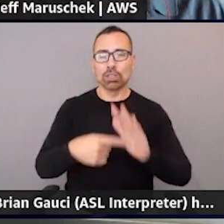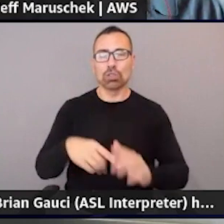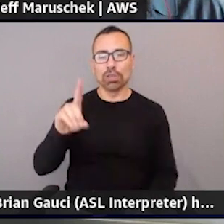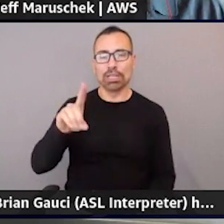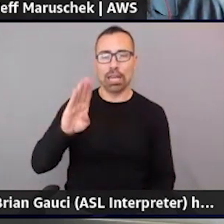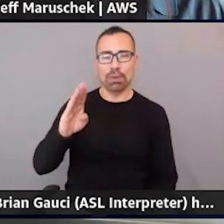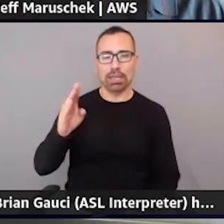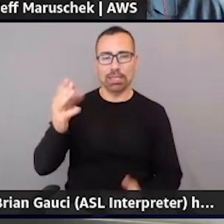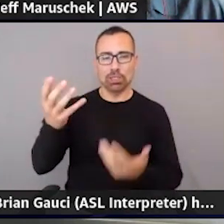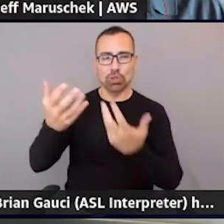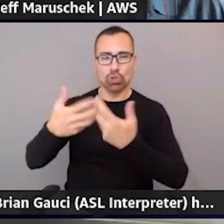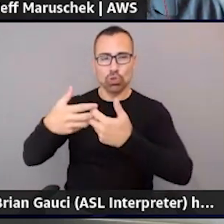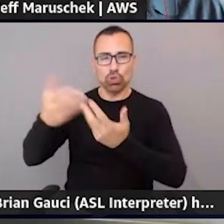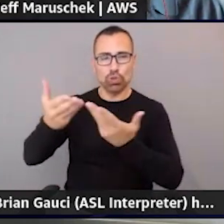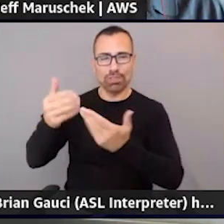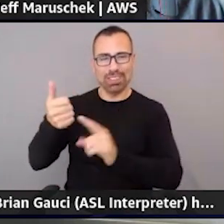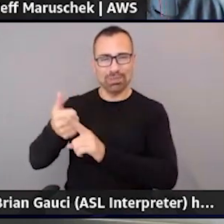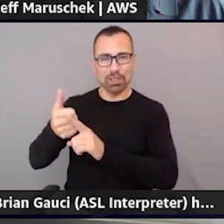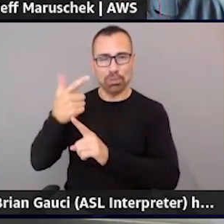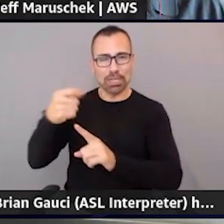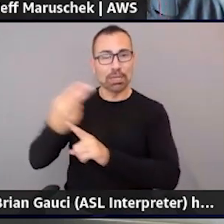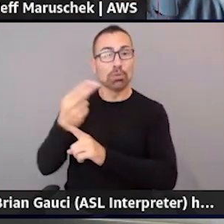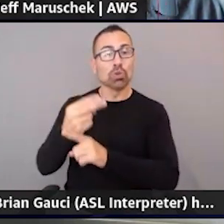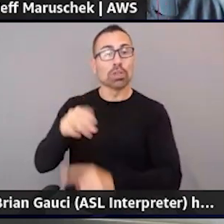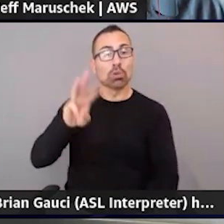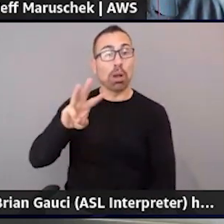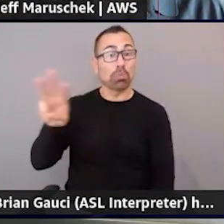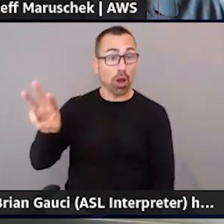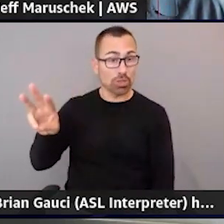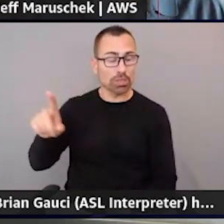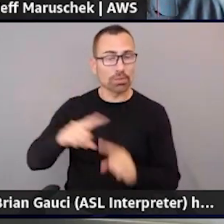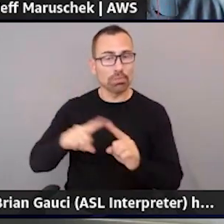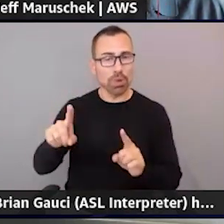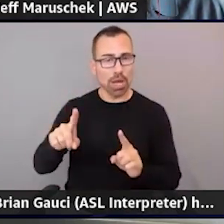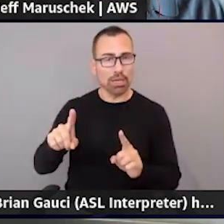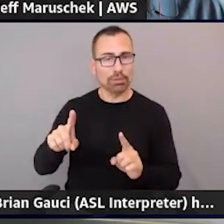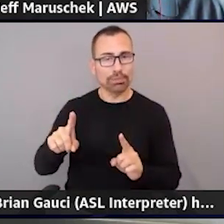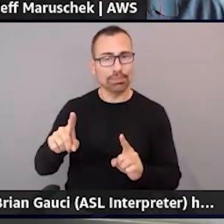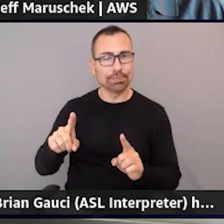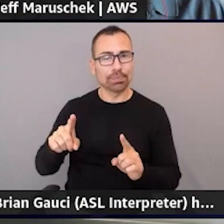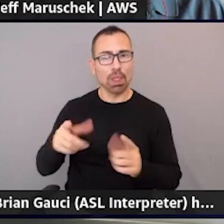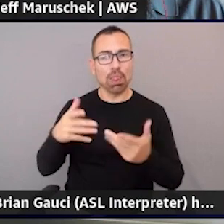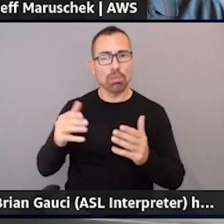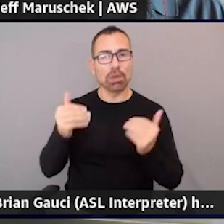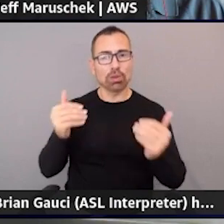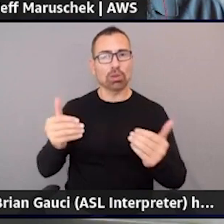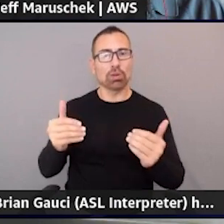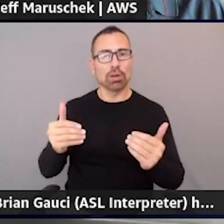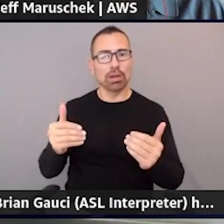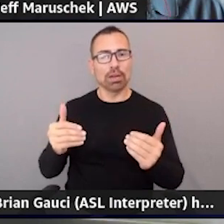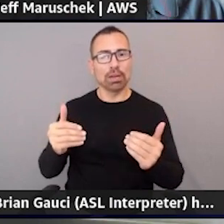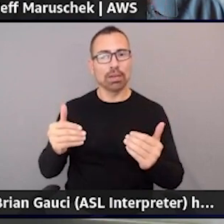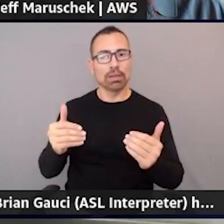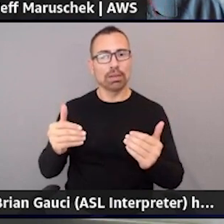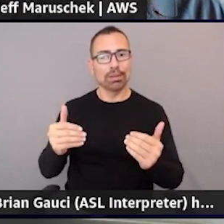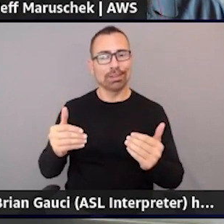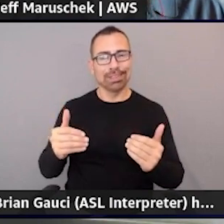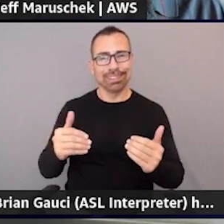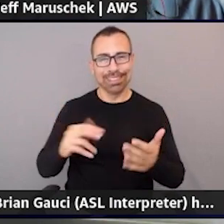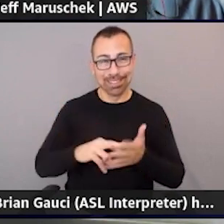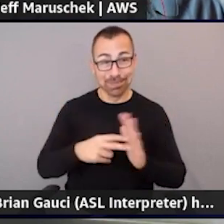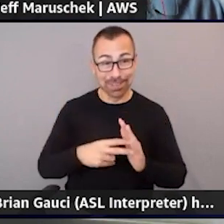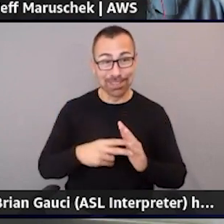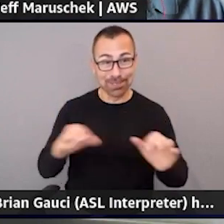themselves because I'm just using the web browser, but let me just get going. Boy, talk about doing it on the fly. Isn't this going to be